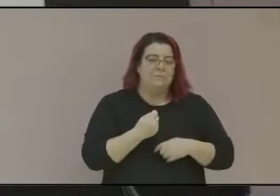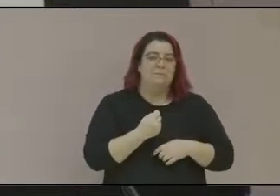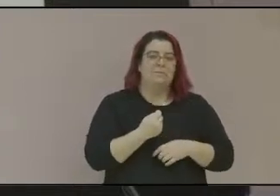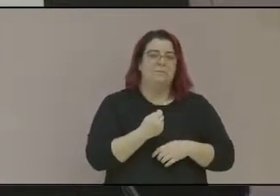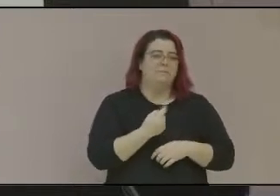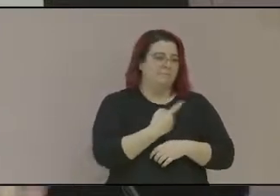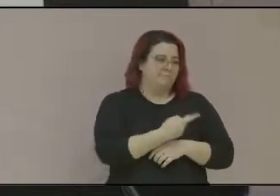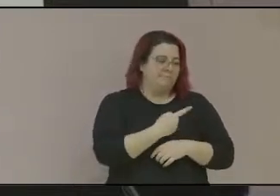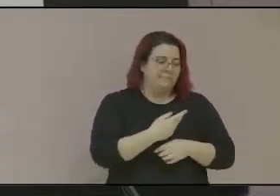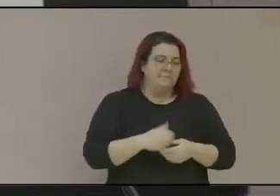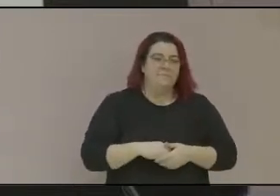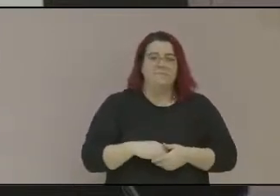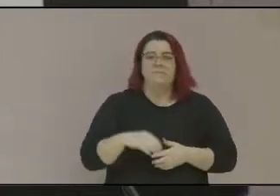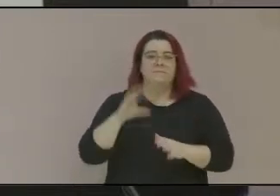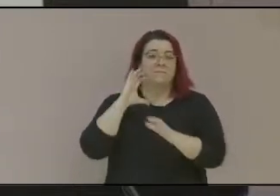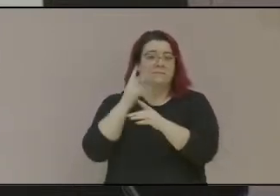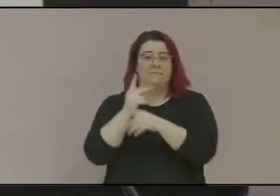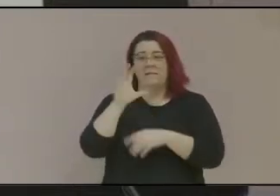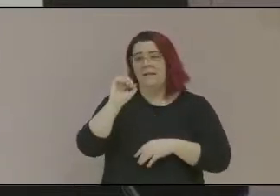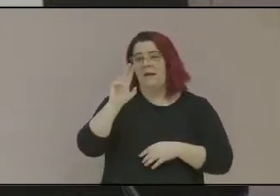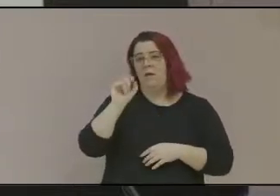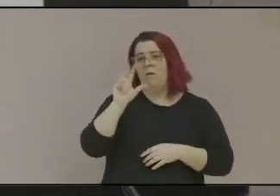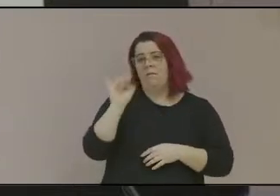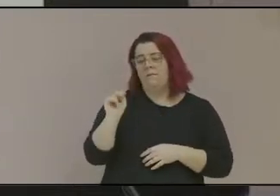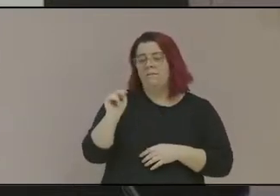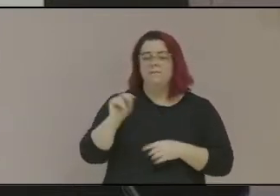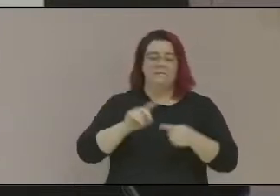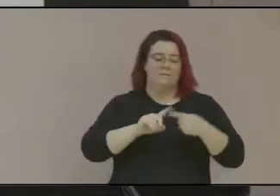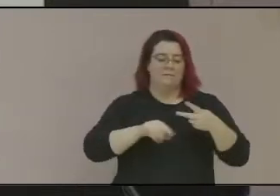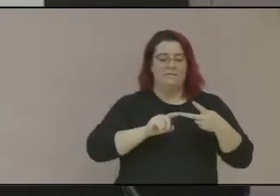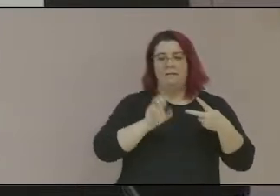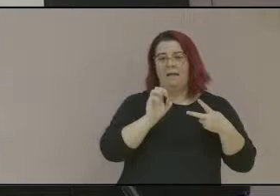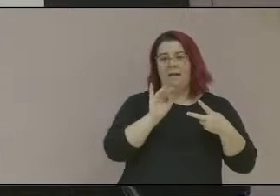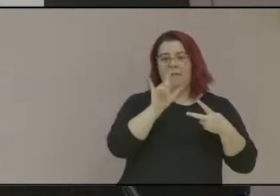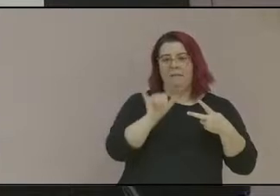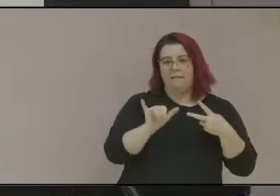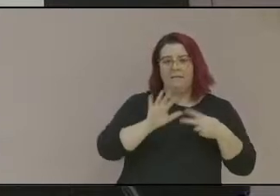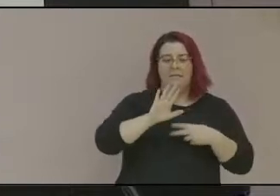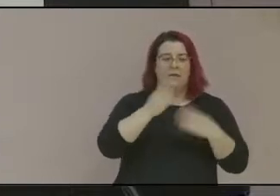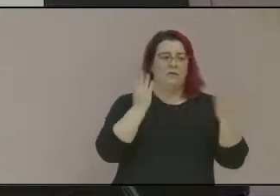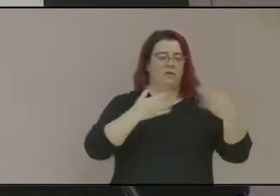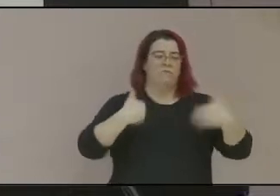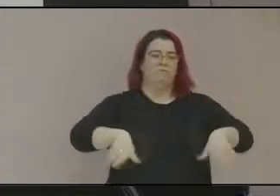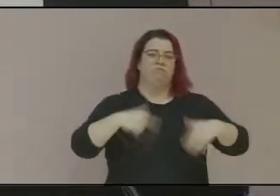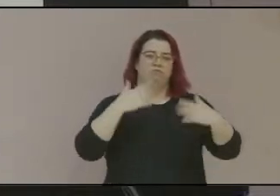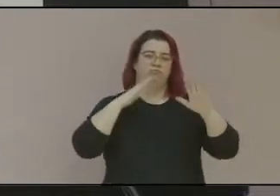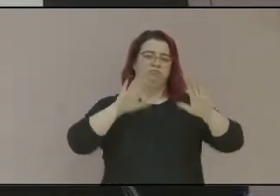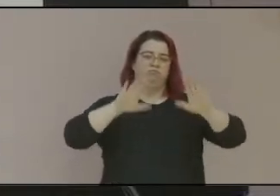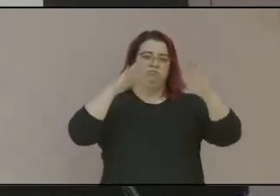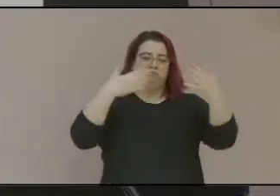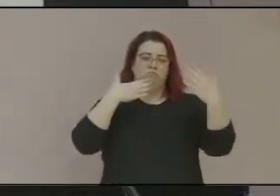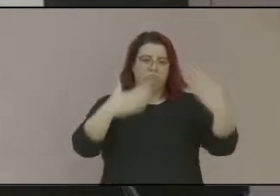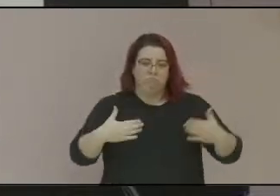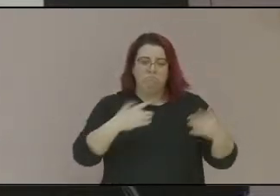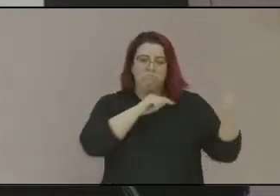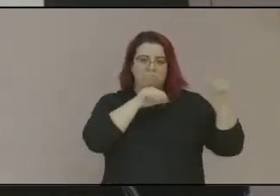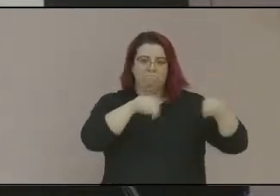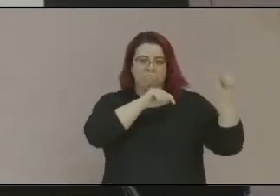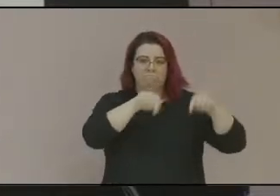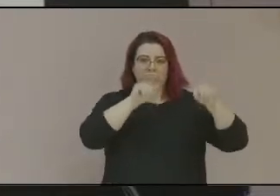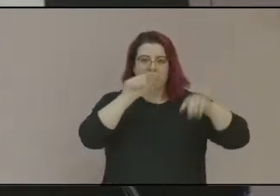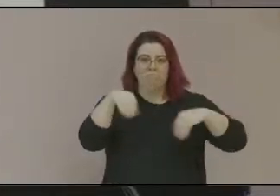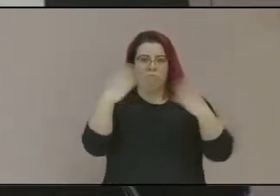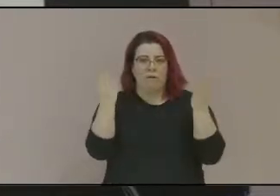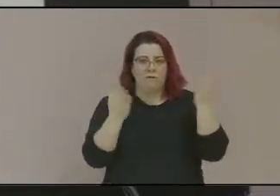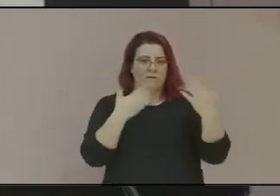interpreters, Carolyn Carter and Emily Power. Your services have been truly fabulous here every single time, so thank